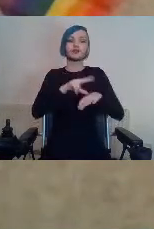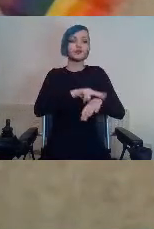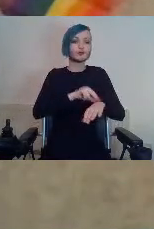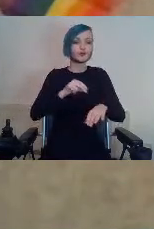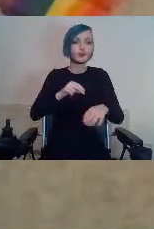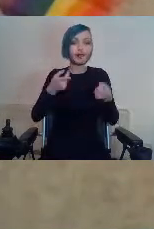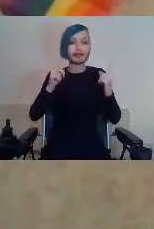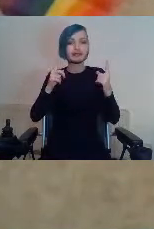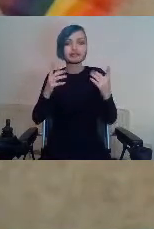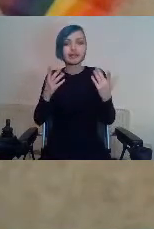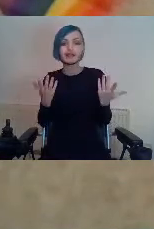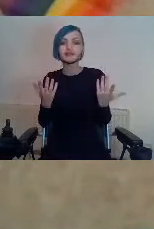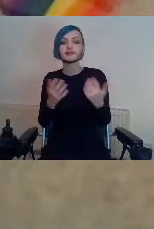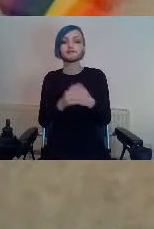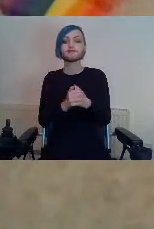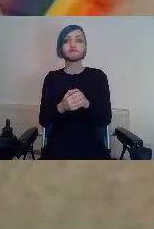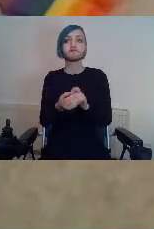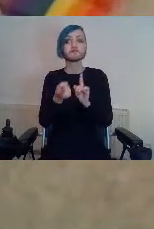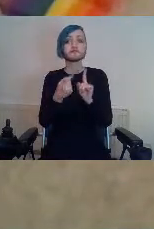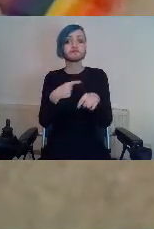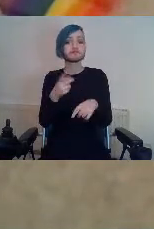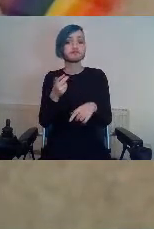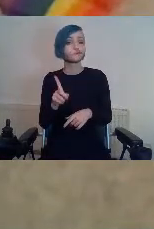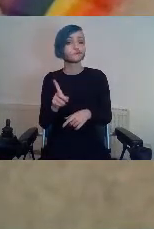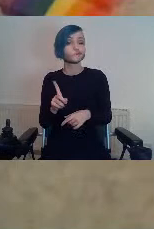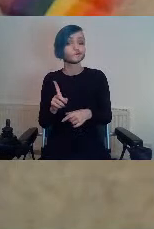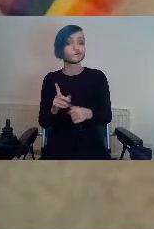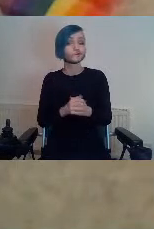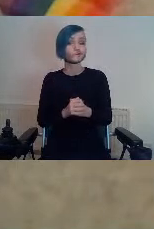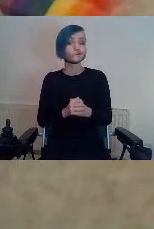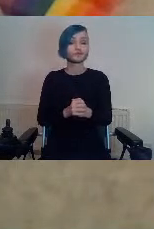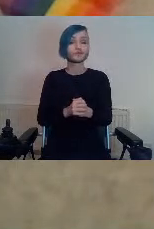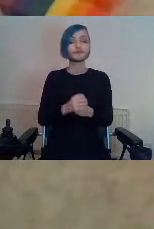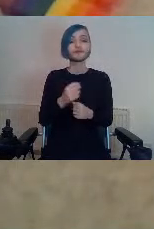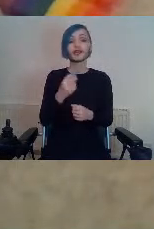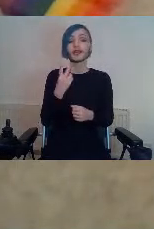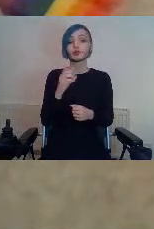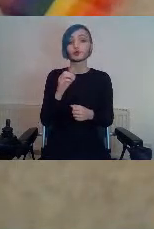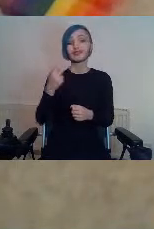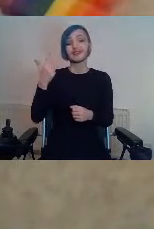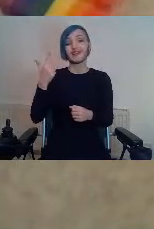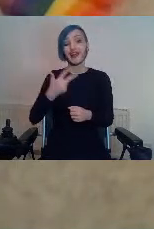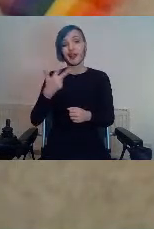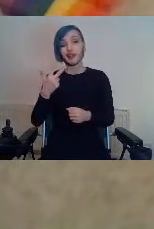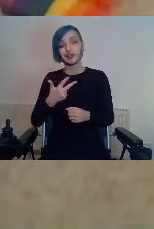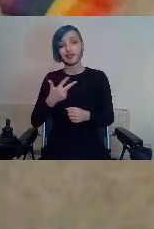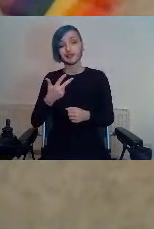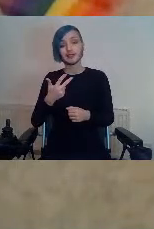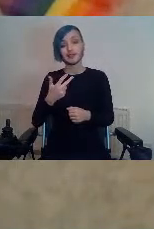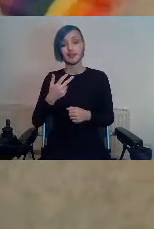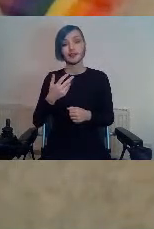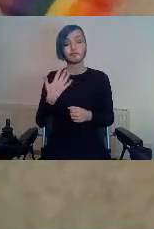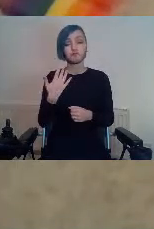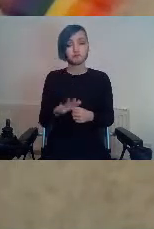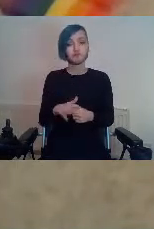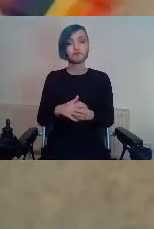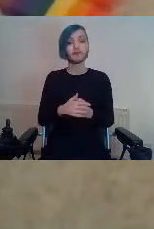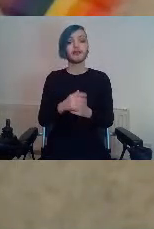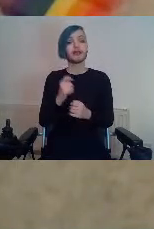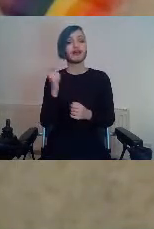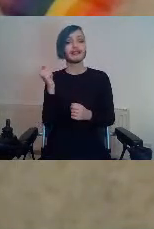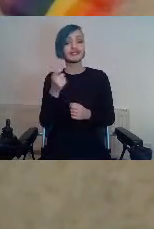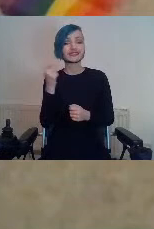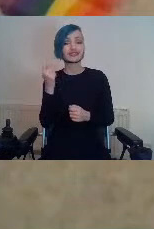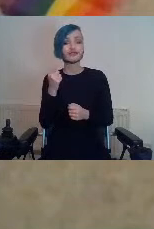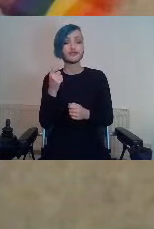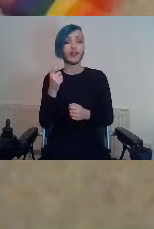you will ask? In 2018, we did successfully women's rights action